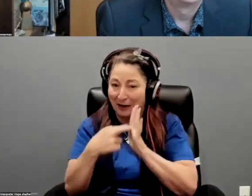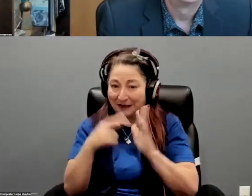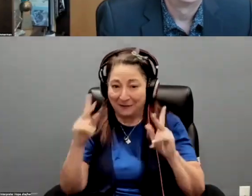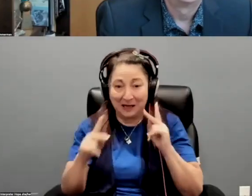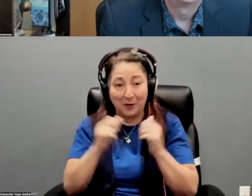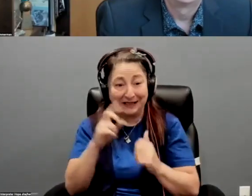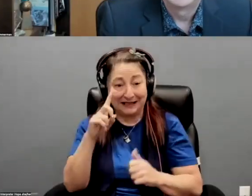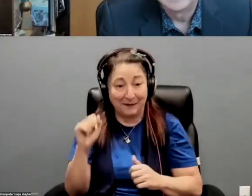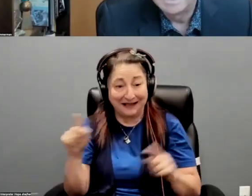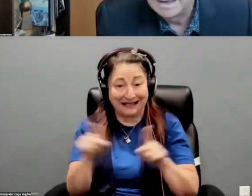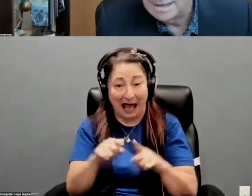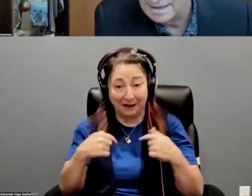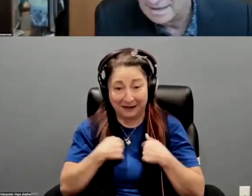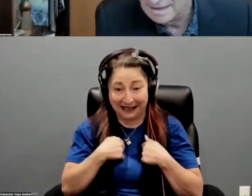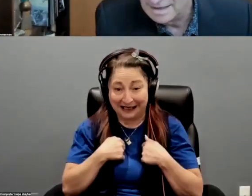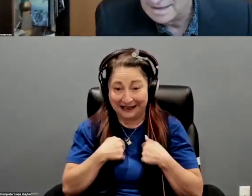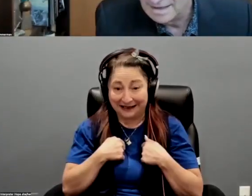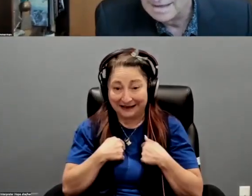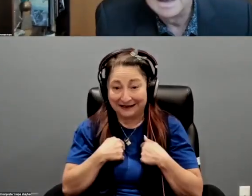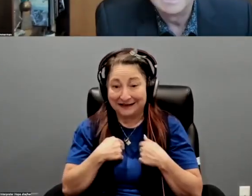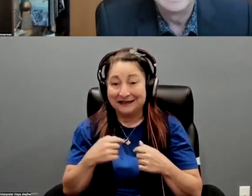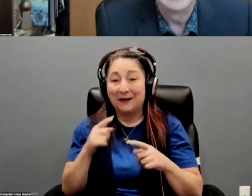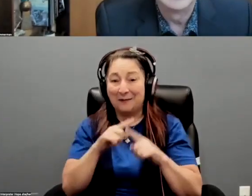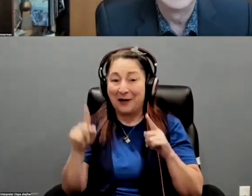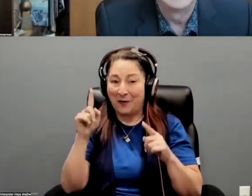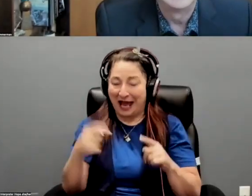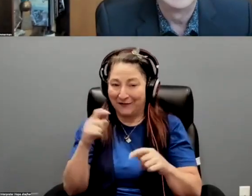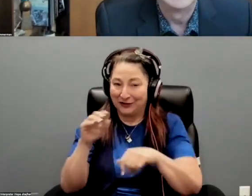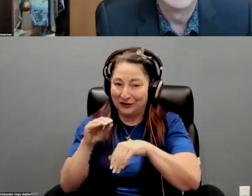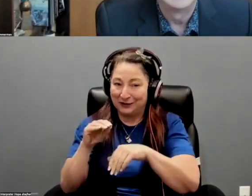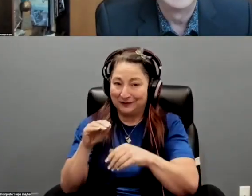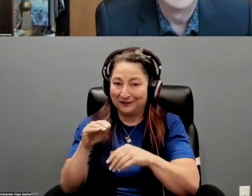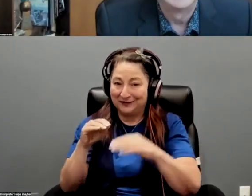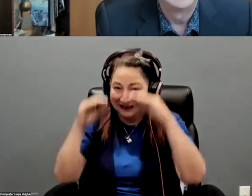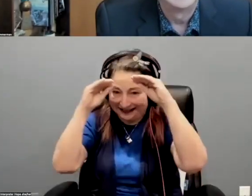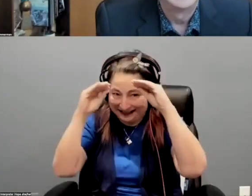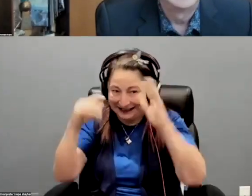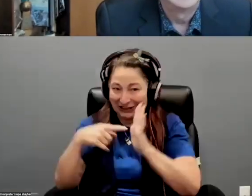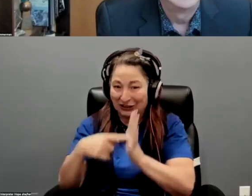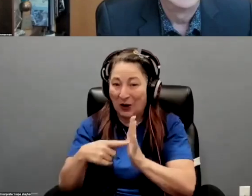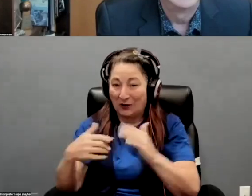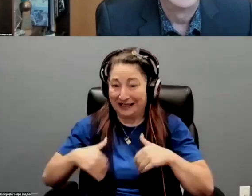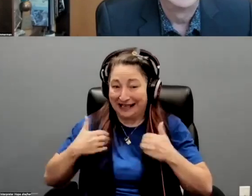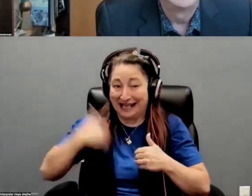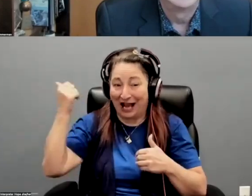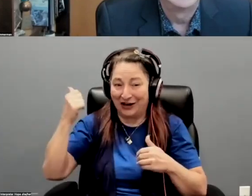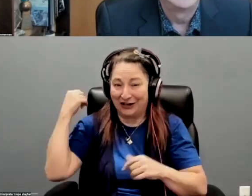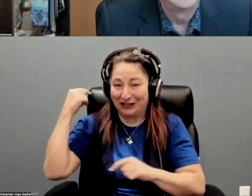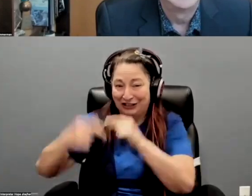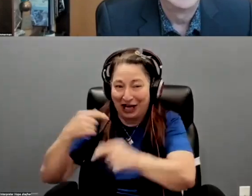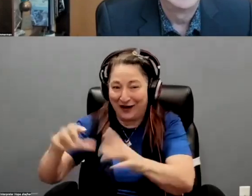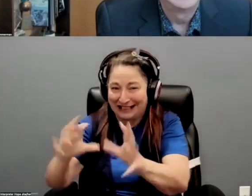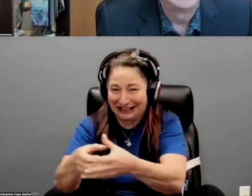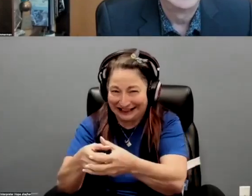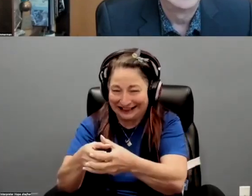me, but we also need to see the younger generation. I am, again, thrilled for you. I